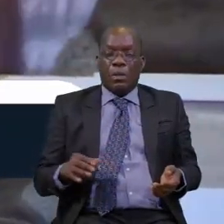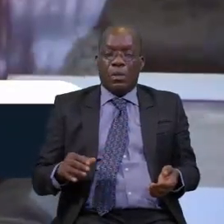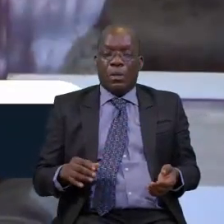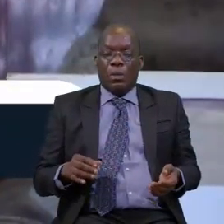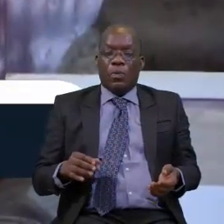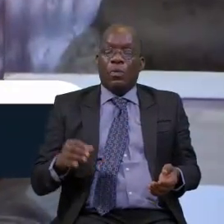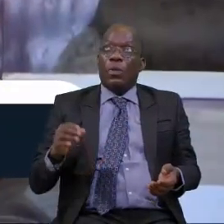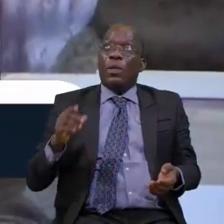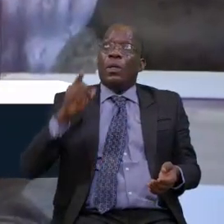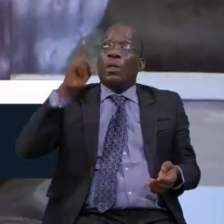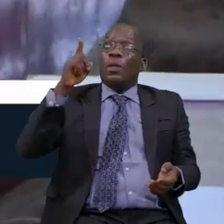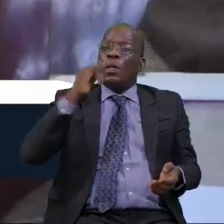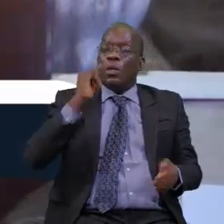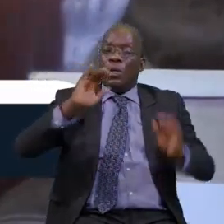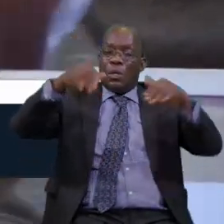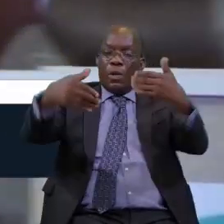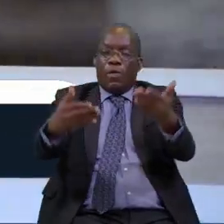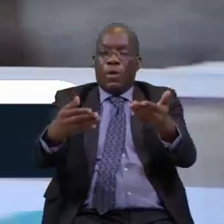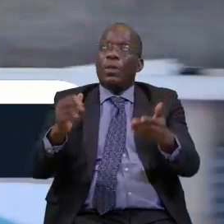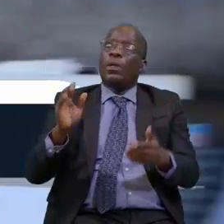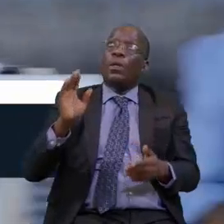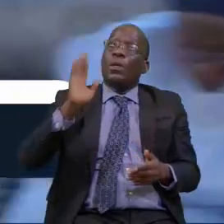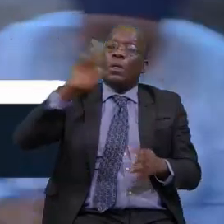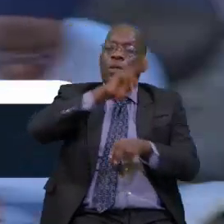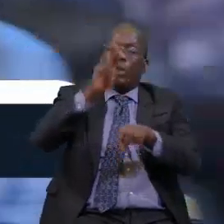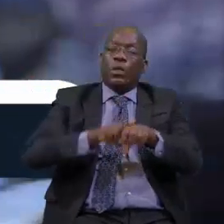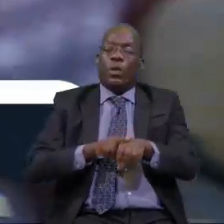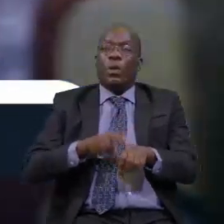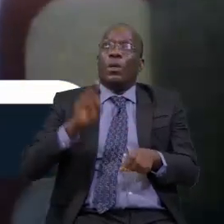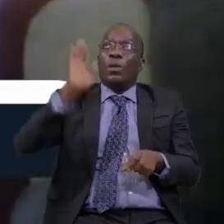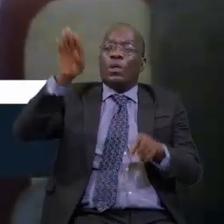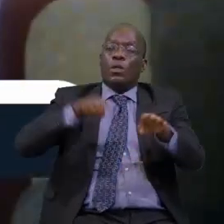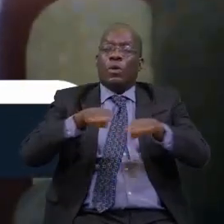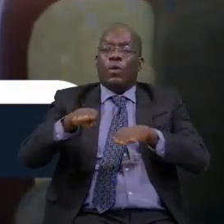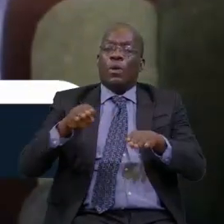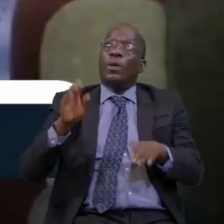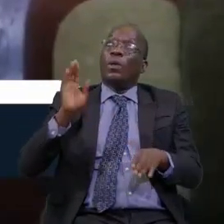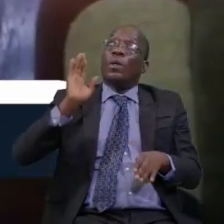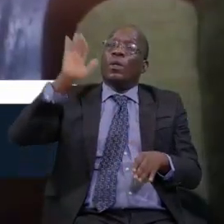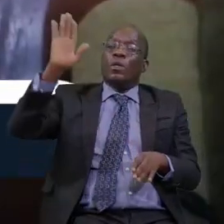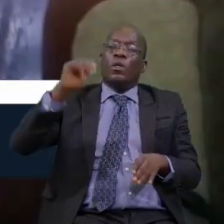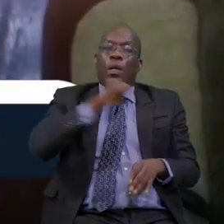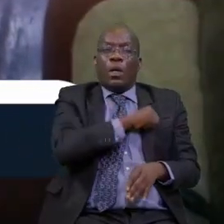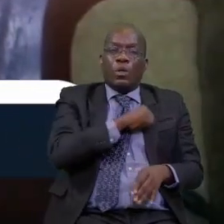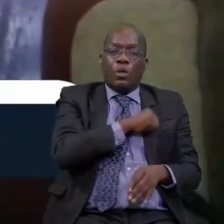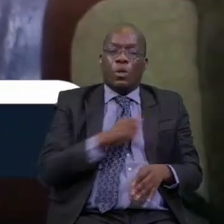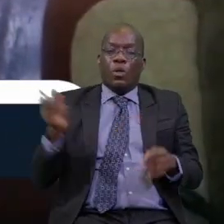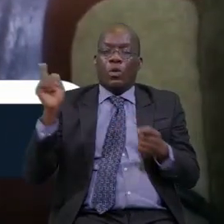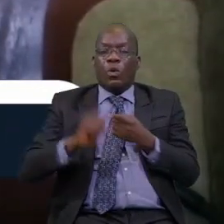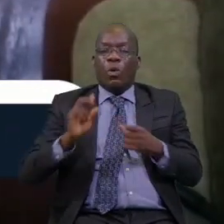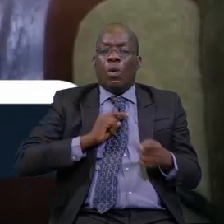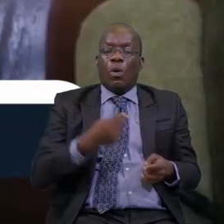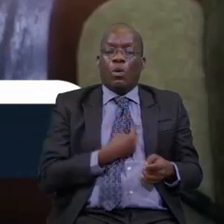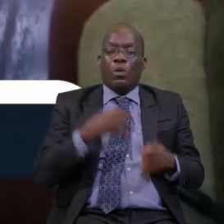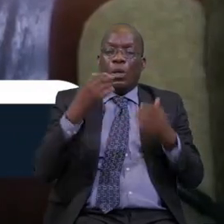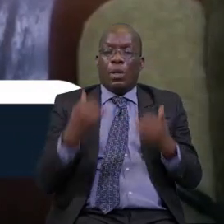transferring his nature, his attributes, his attitude unto us. And now